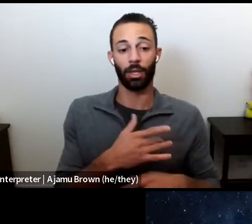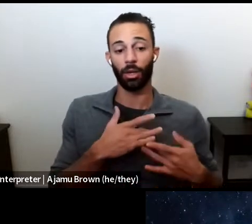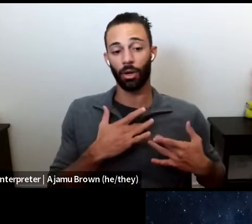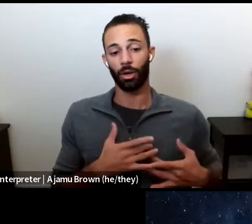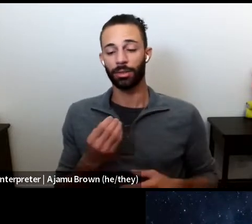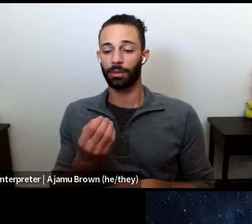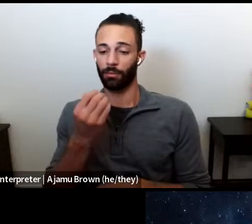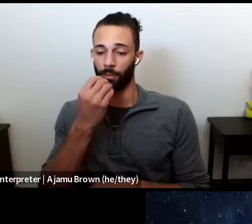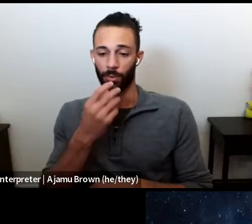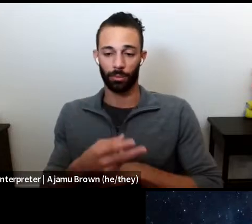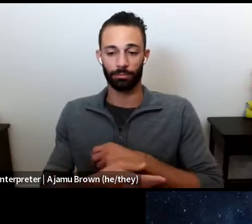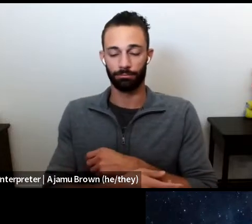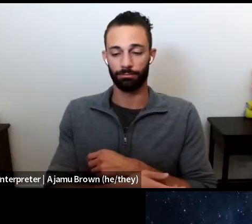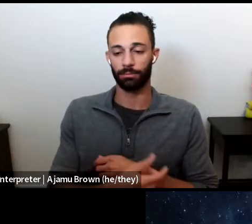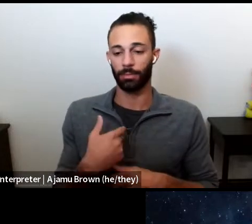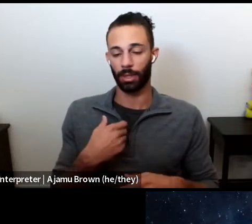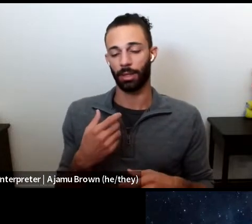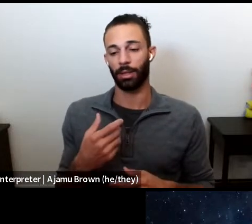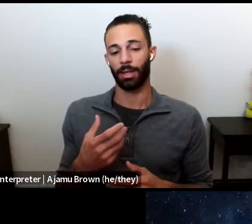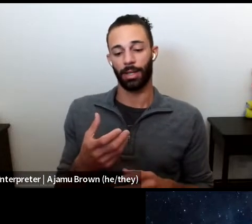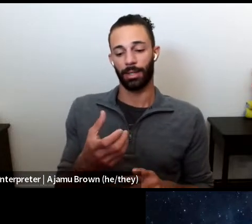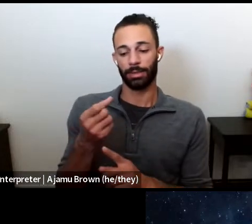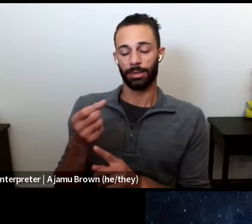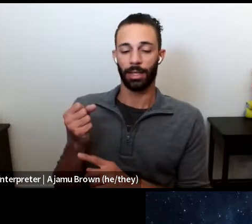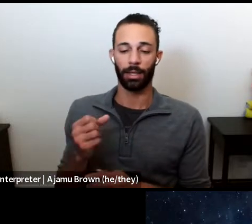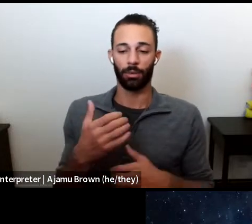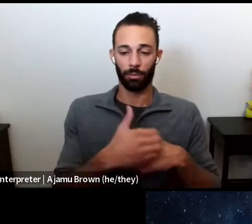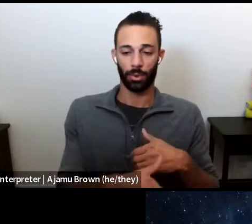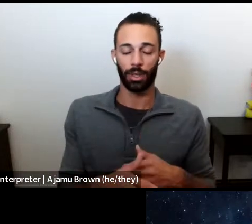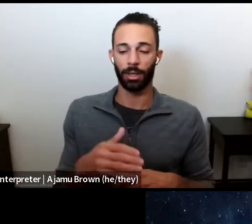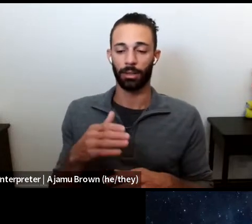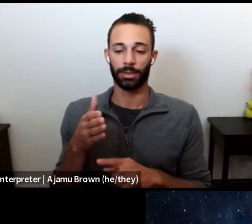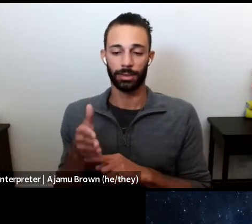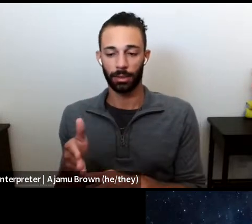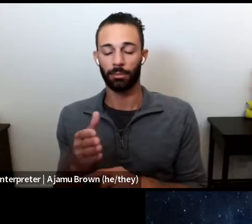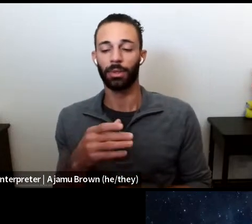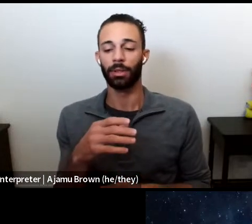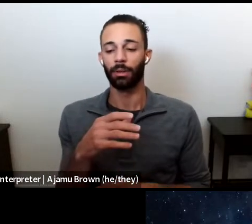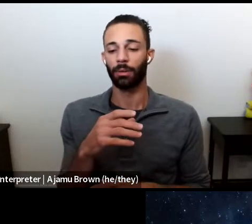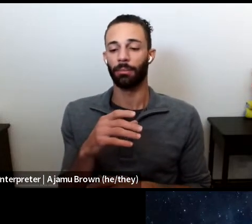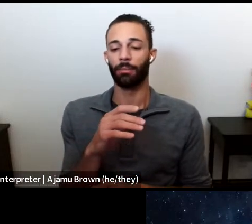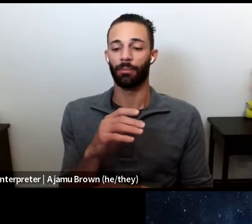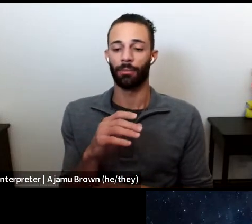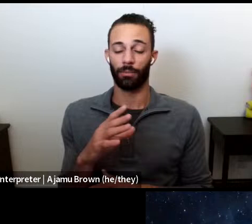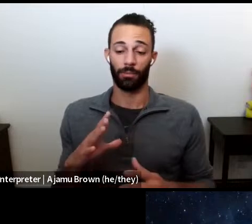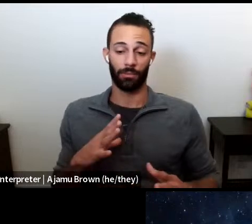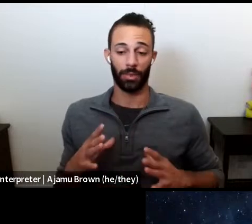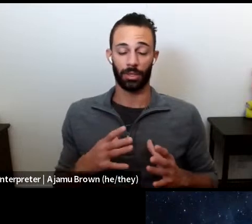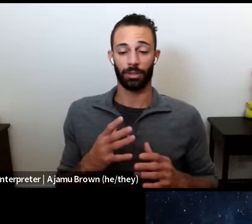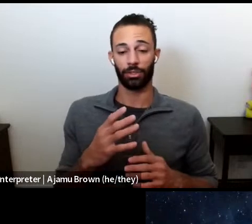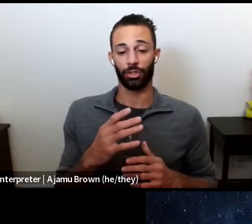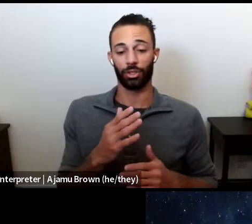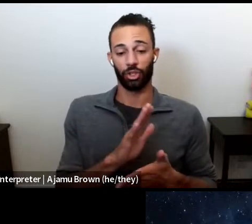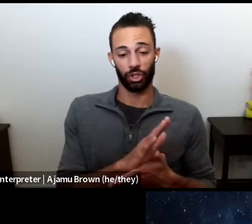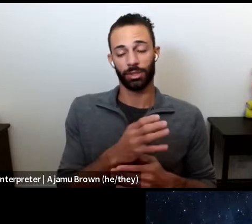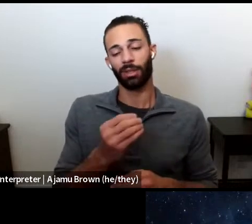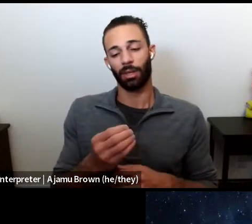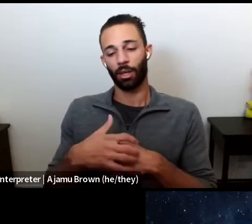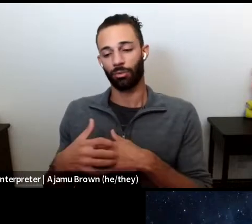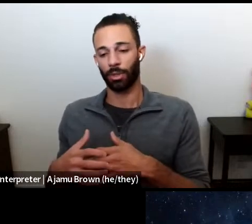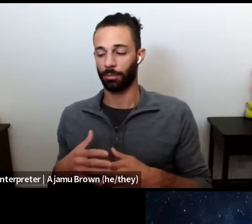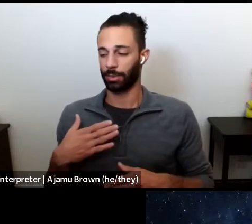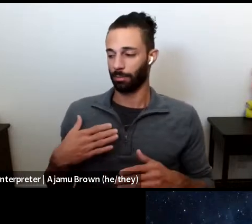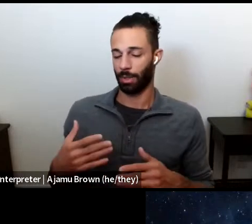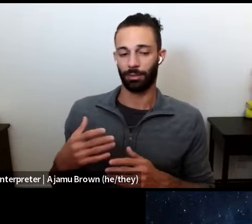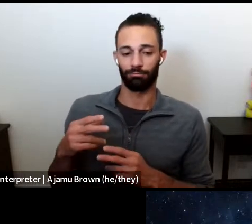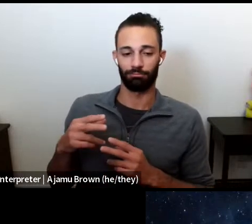the bread, the salmon, and the fancy cheese, and grapes because my lover's boo likes that too. Is it five-finger discount